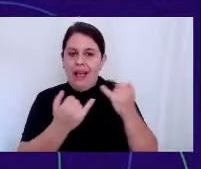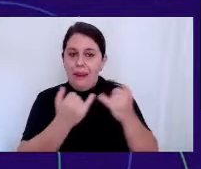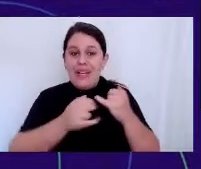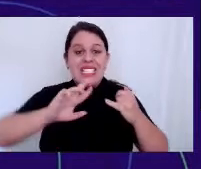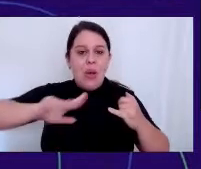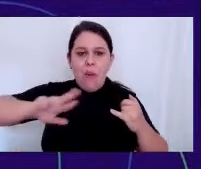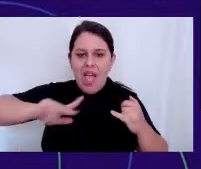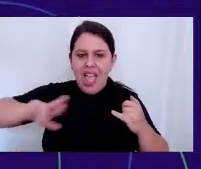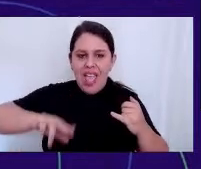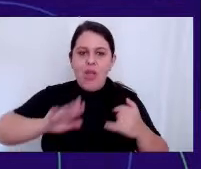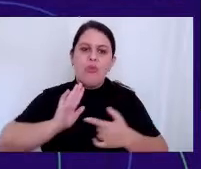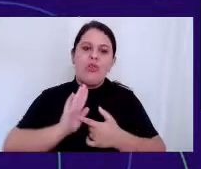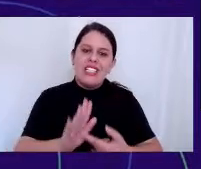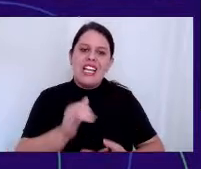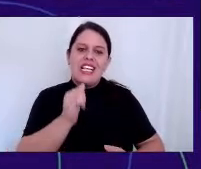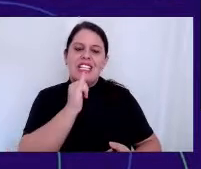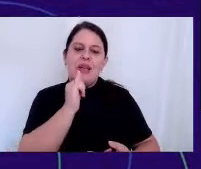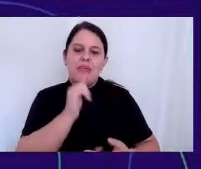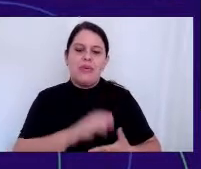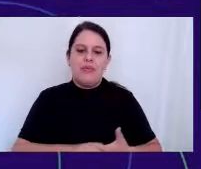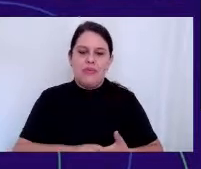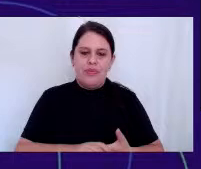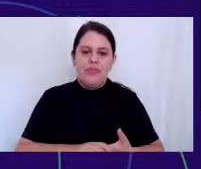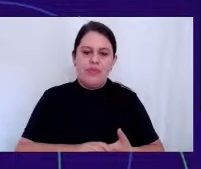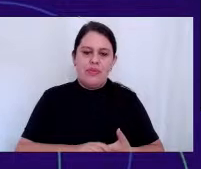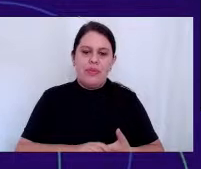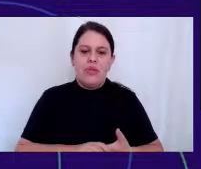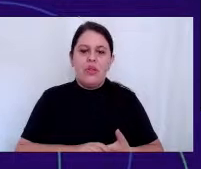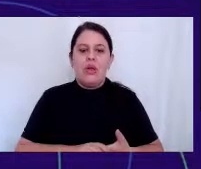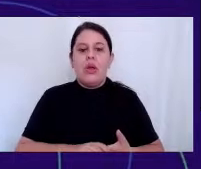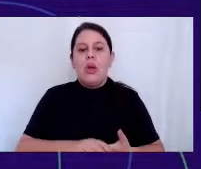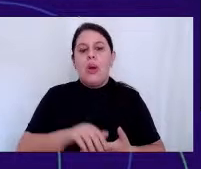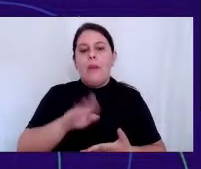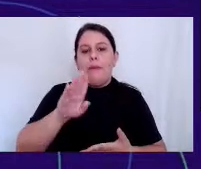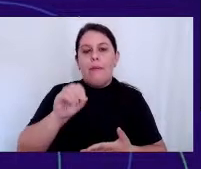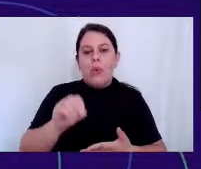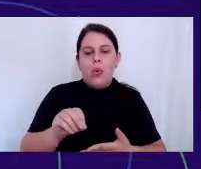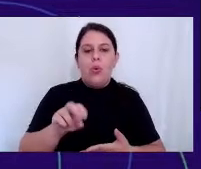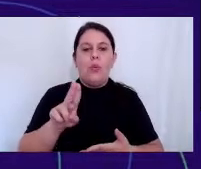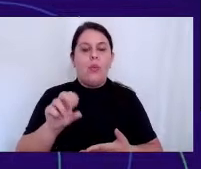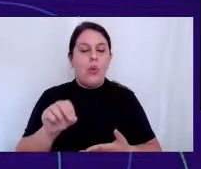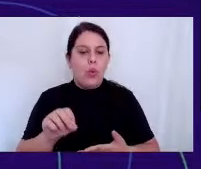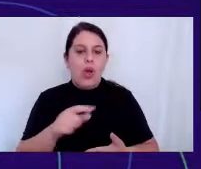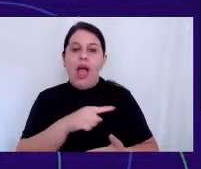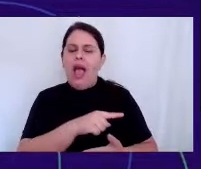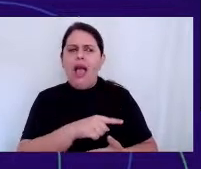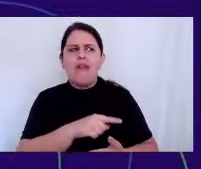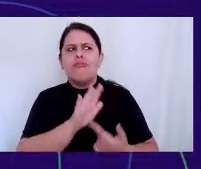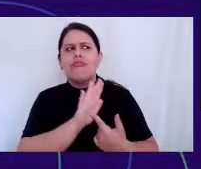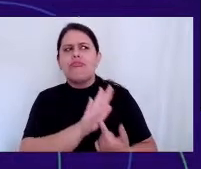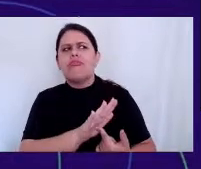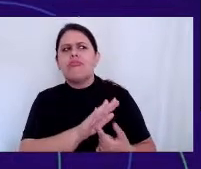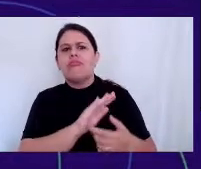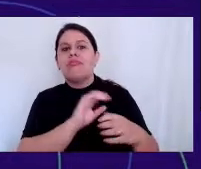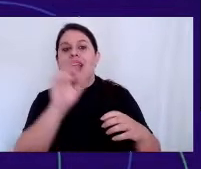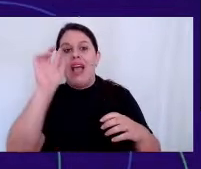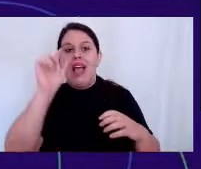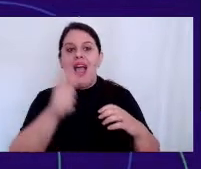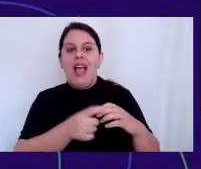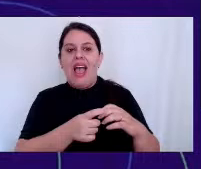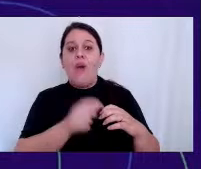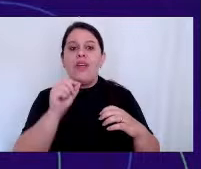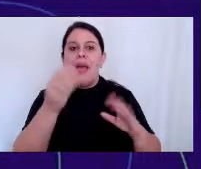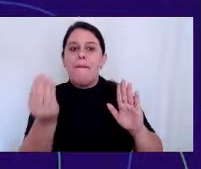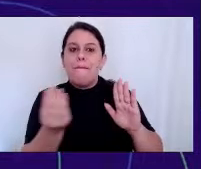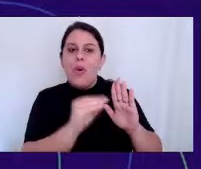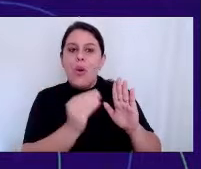to essentially teach it that that's what I want. So that's about including helpful information, providing examples. You want to specify